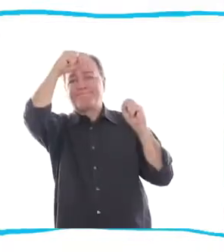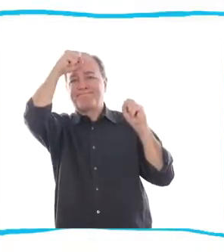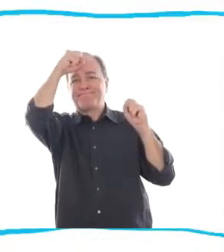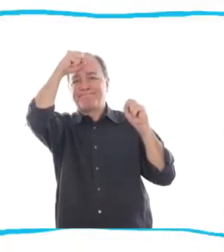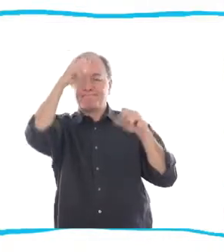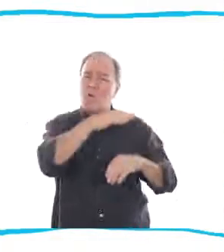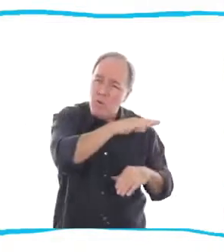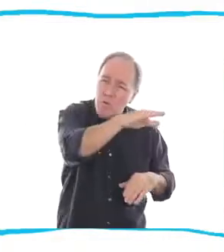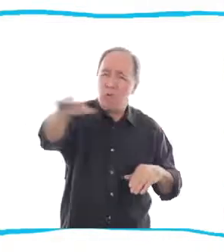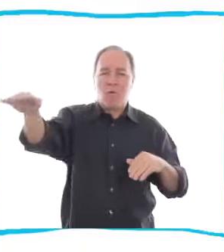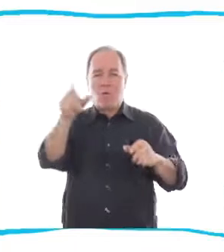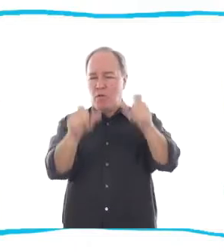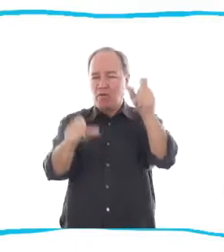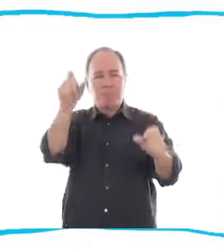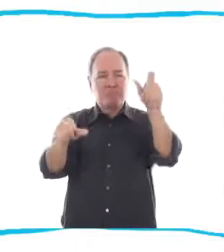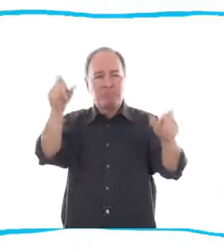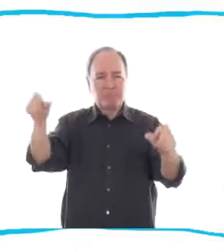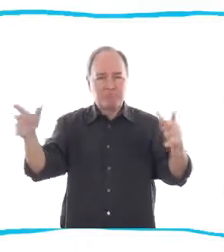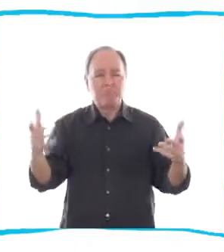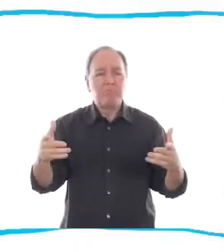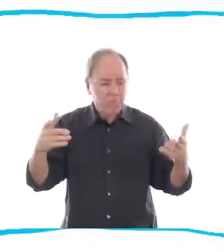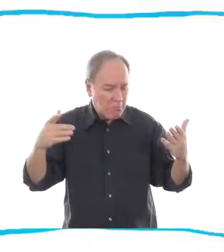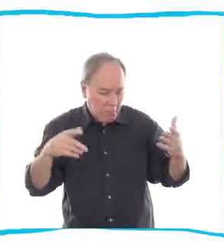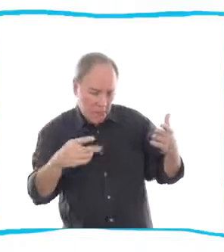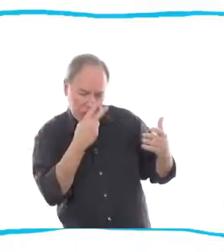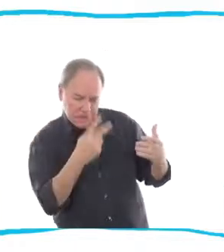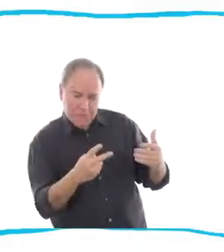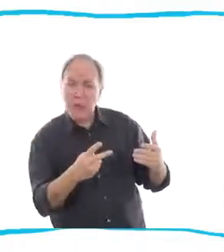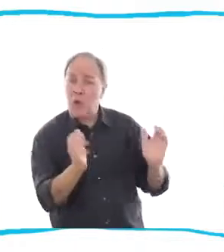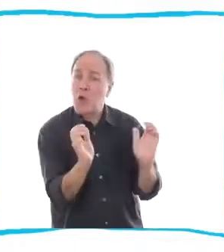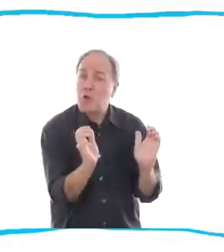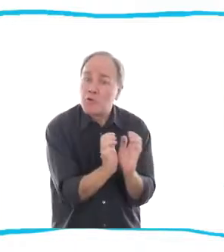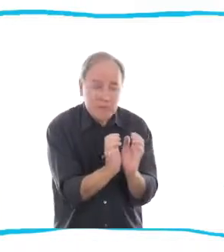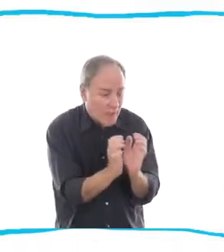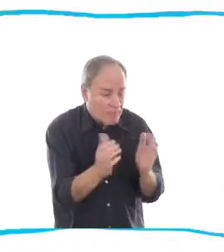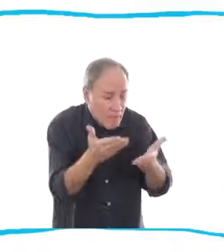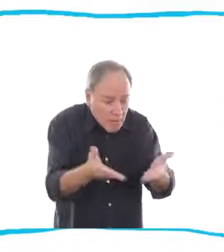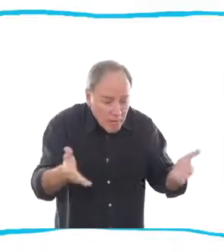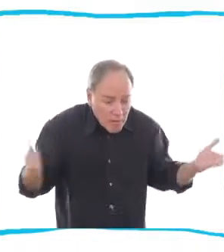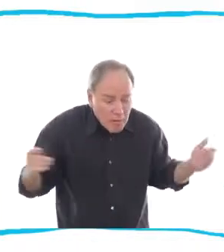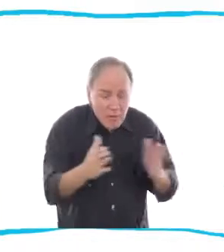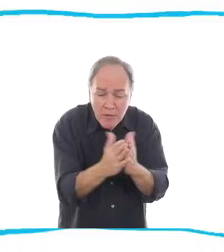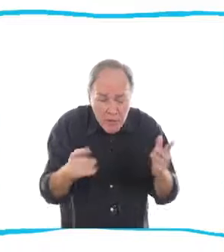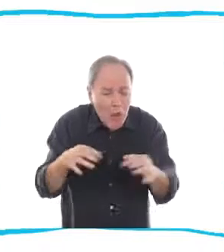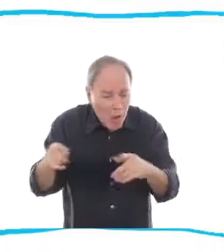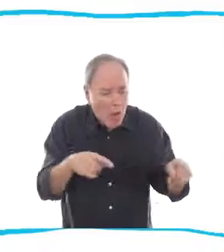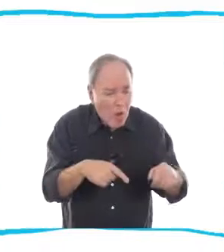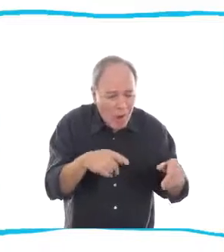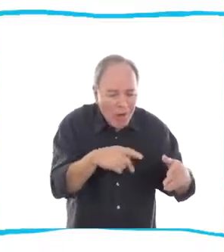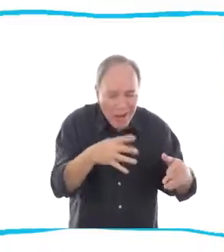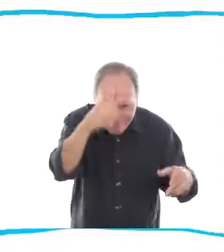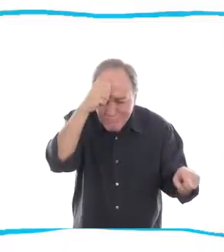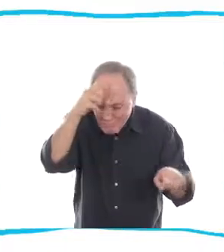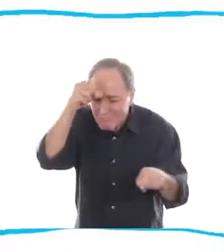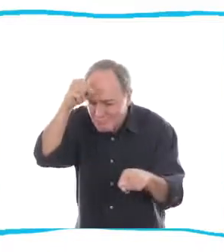single person should be able to access all our materials, all our communication products in a fully inclusive